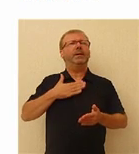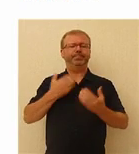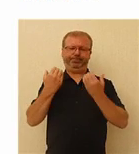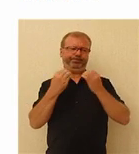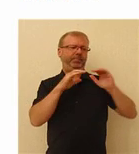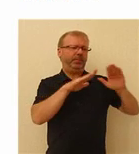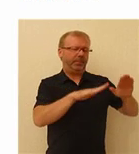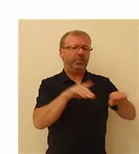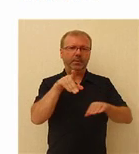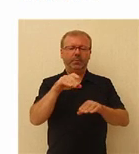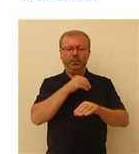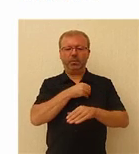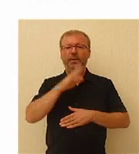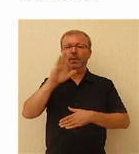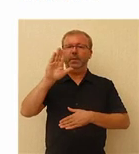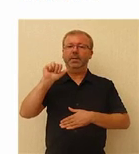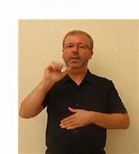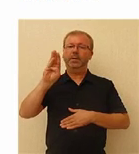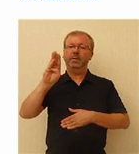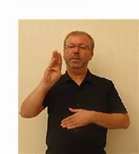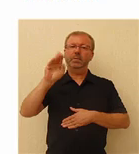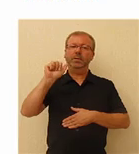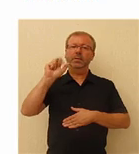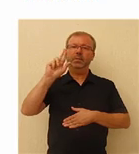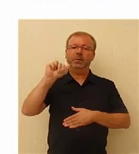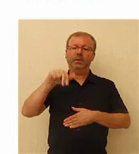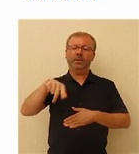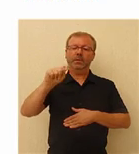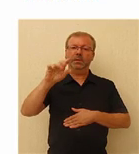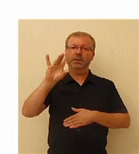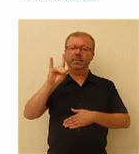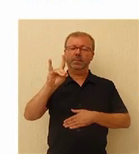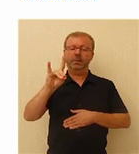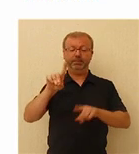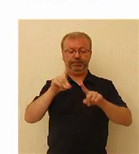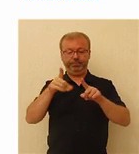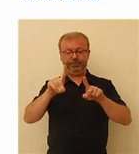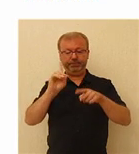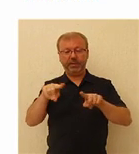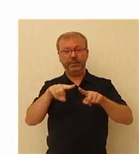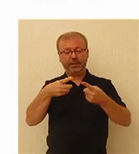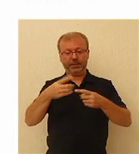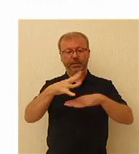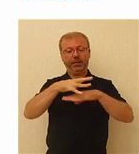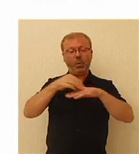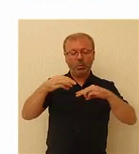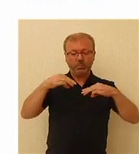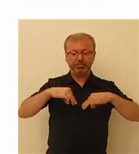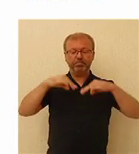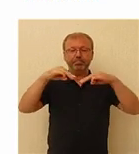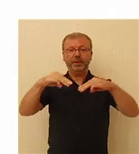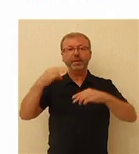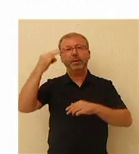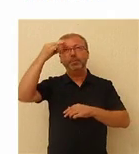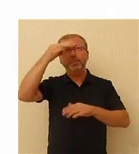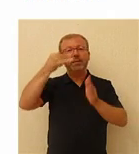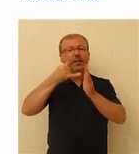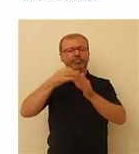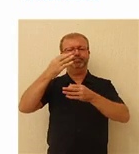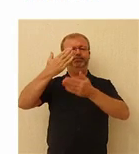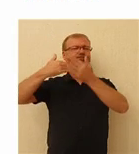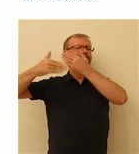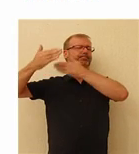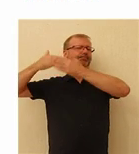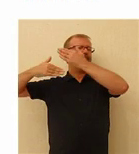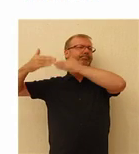In this brief presentation, I would like to introduce you to the Labyrinth, which is an ancient meditation tool that goes